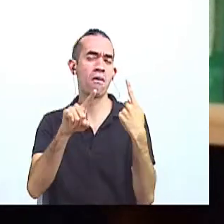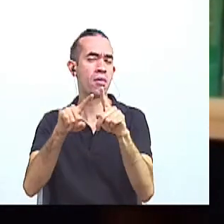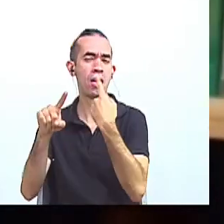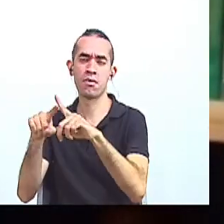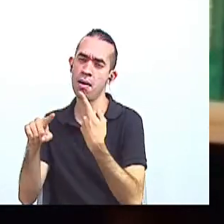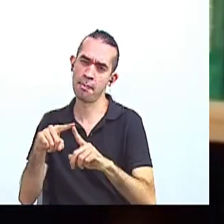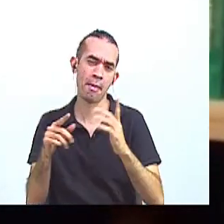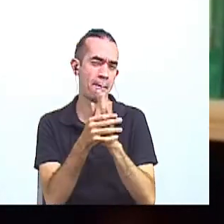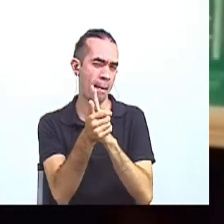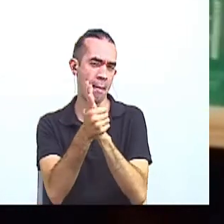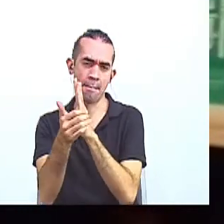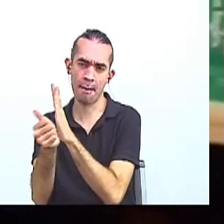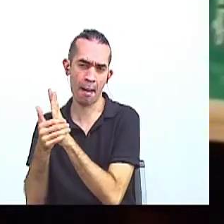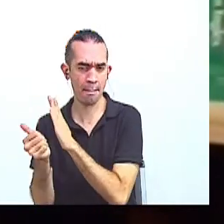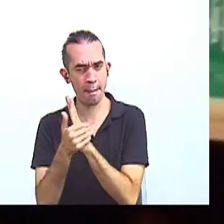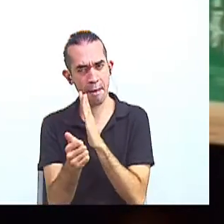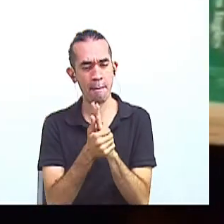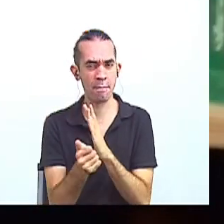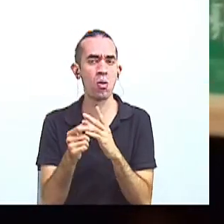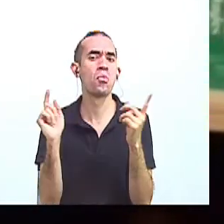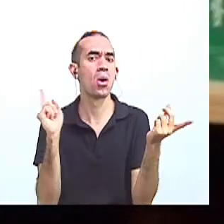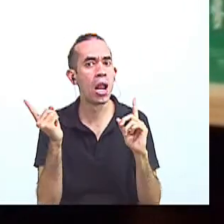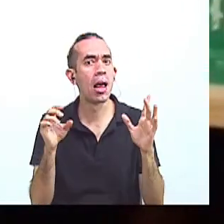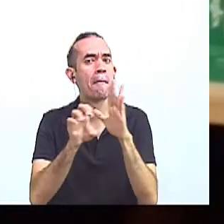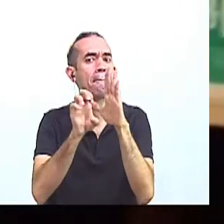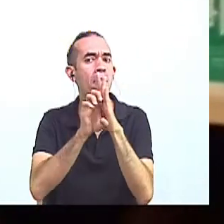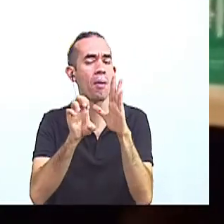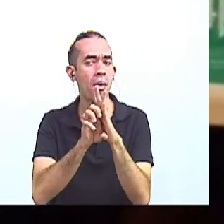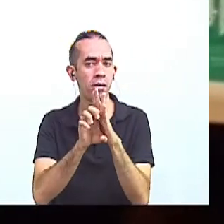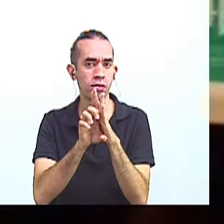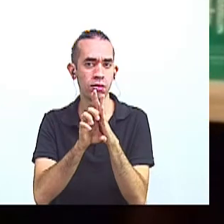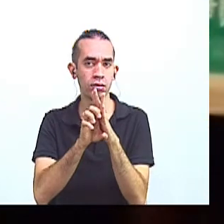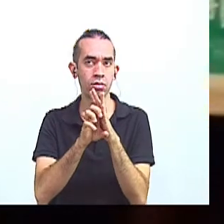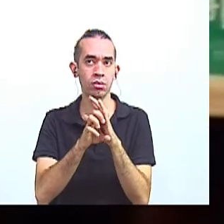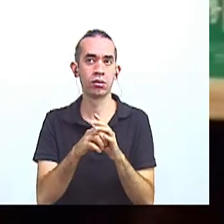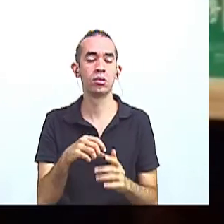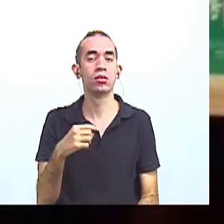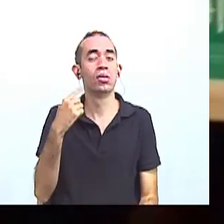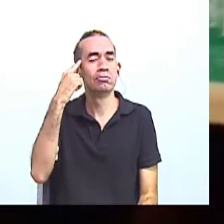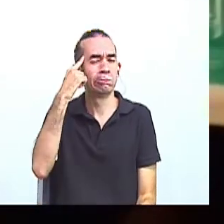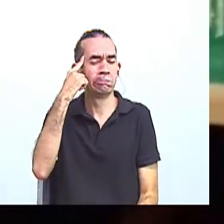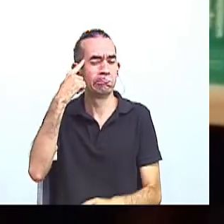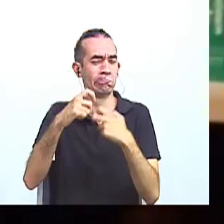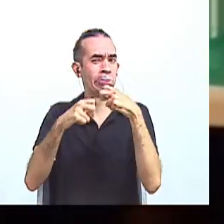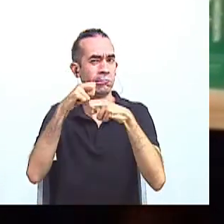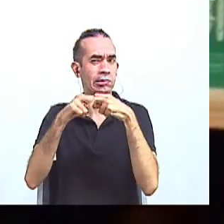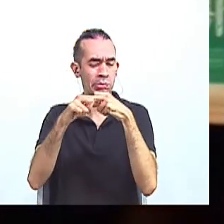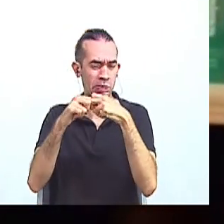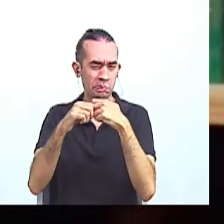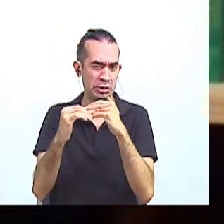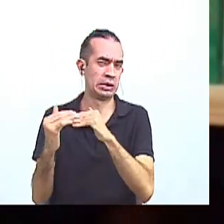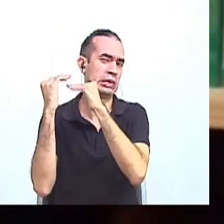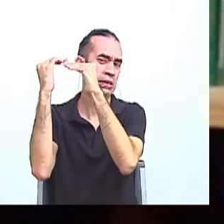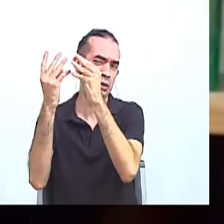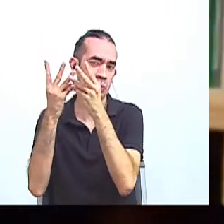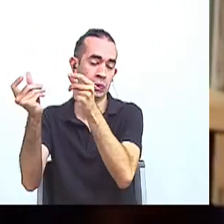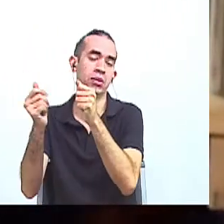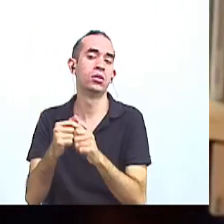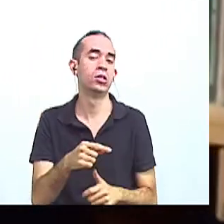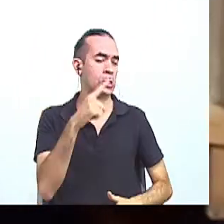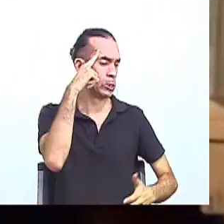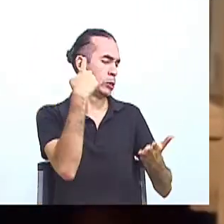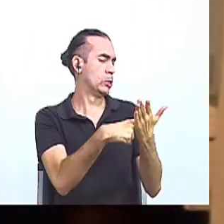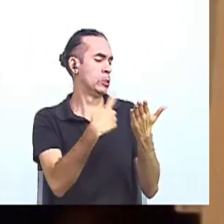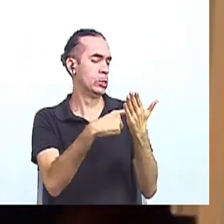very important skills. And one of them is higher problem-solving skills, higher critical thinking